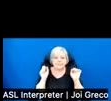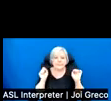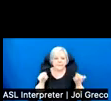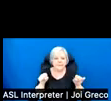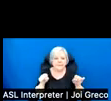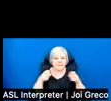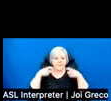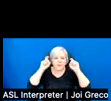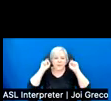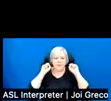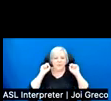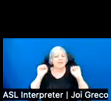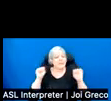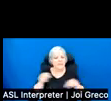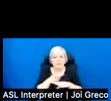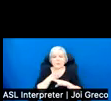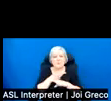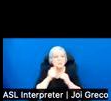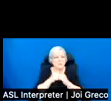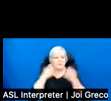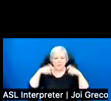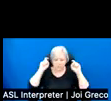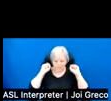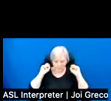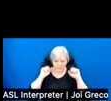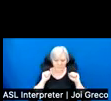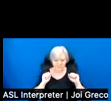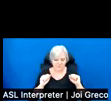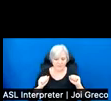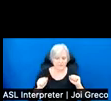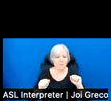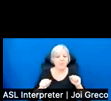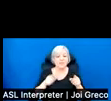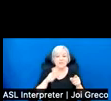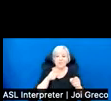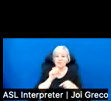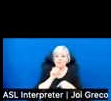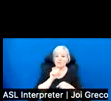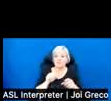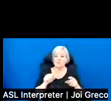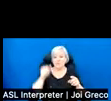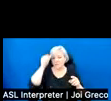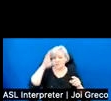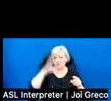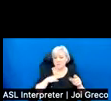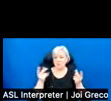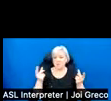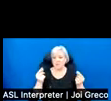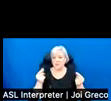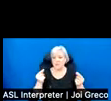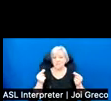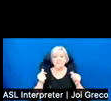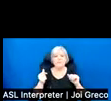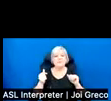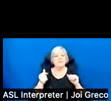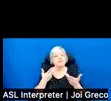hearing aids. So the same sort of thing could be used as a hearing aid. And so what this gentleman actually does is, this is the first time he goes on a walk with this device,